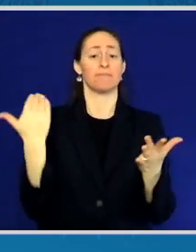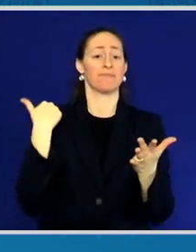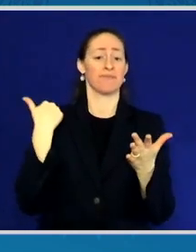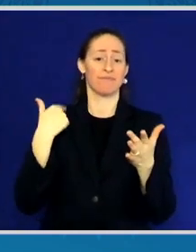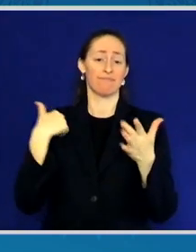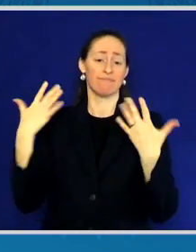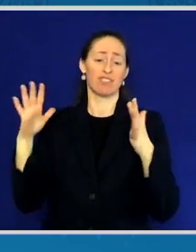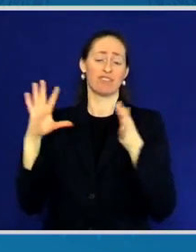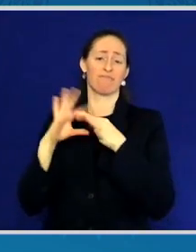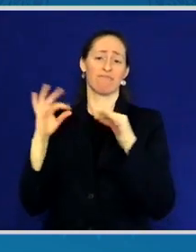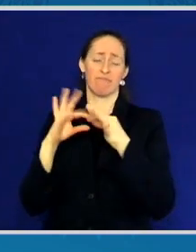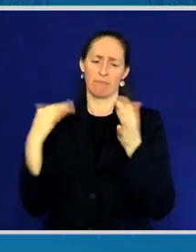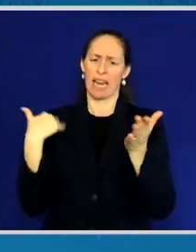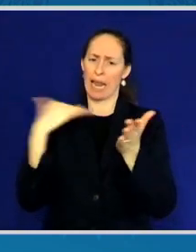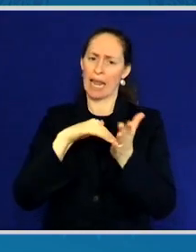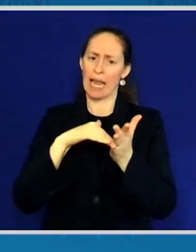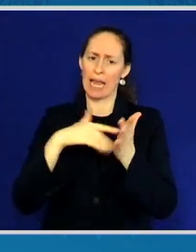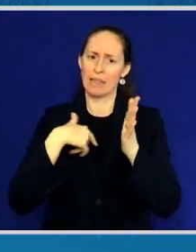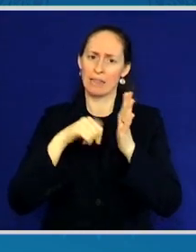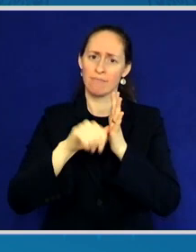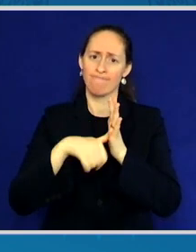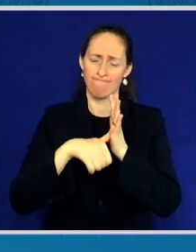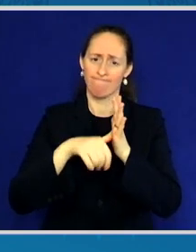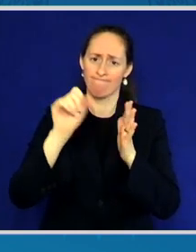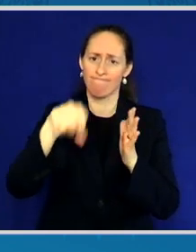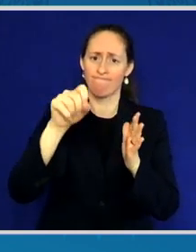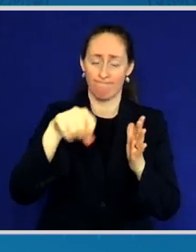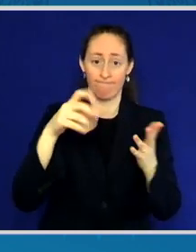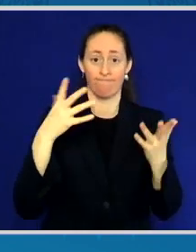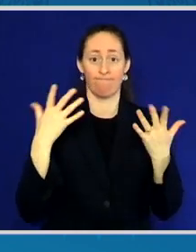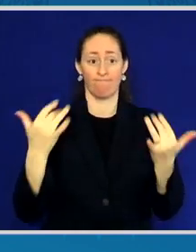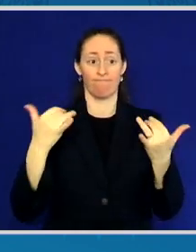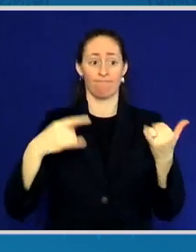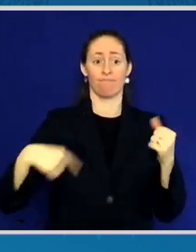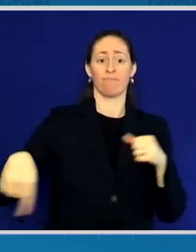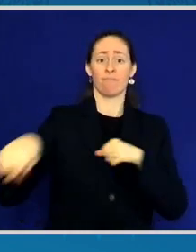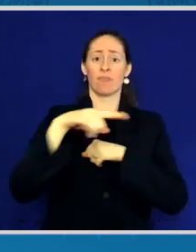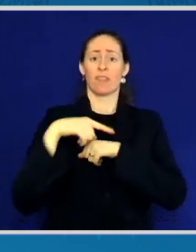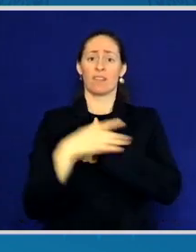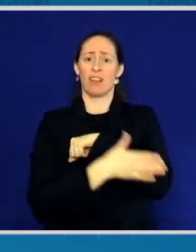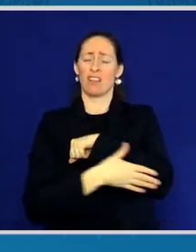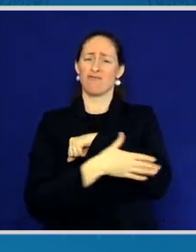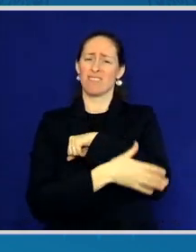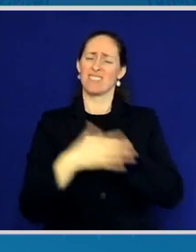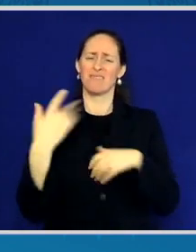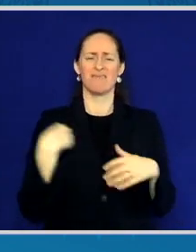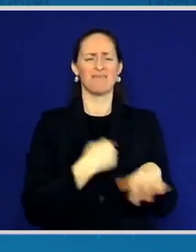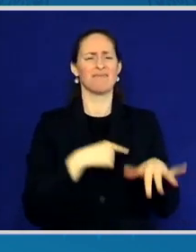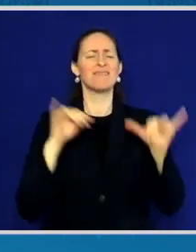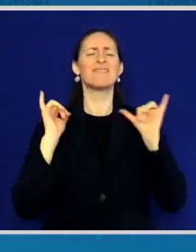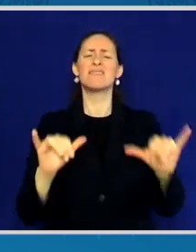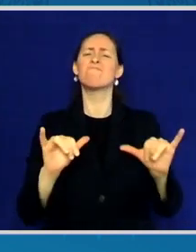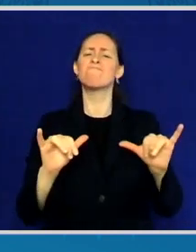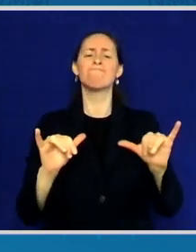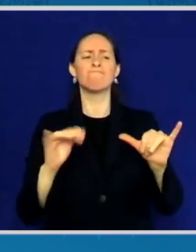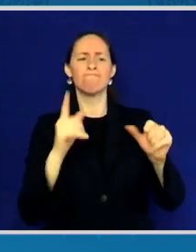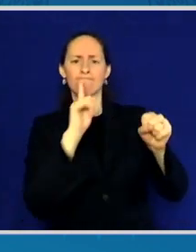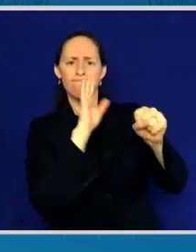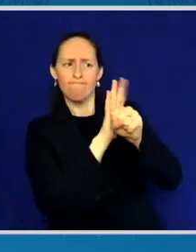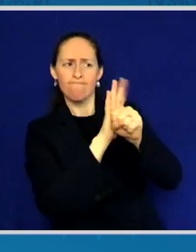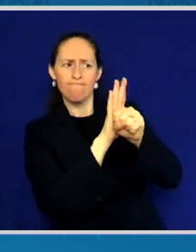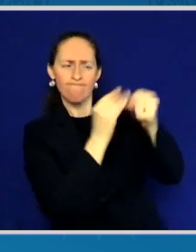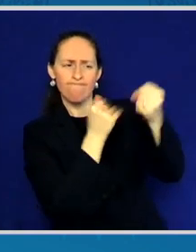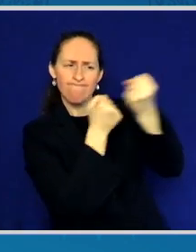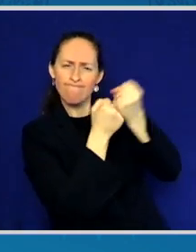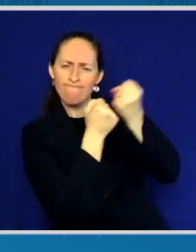we as a country have made a commitment to the people of India to support them,